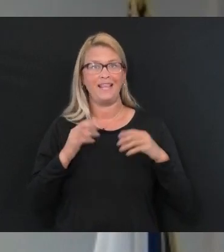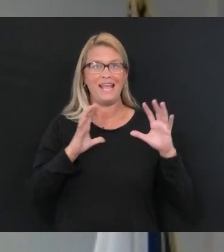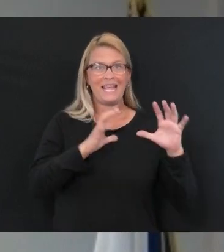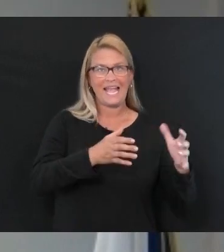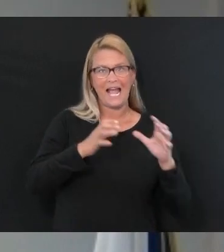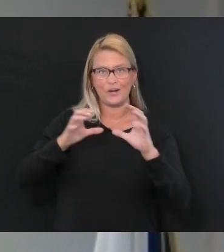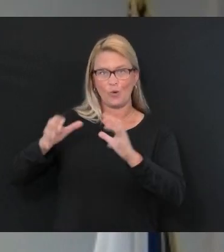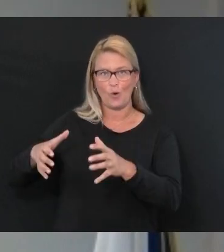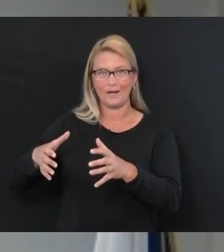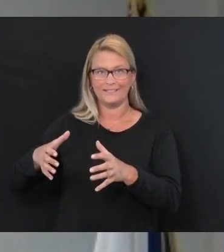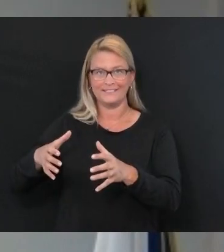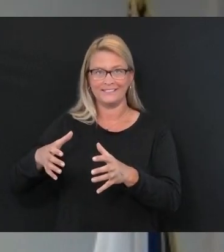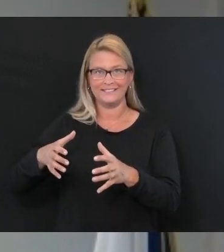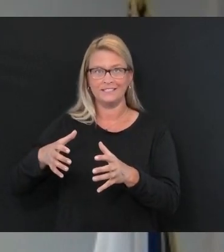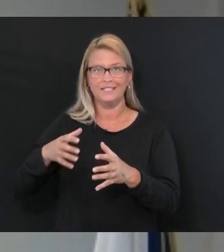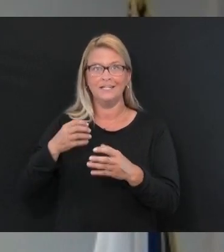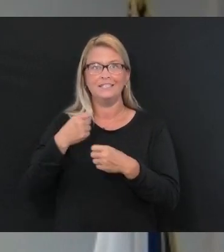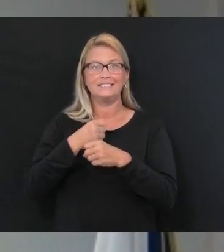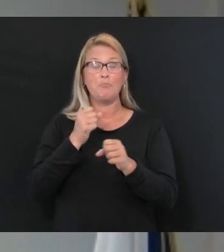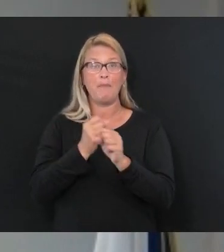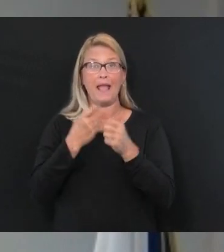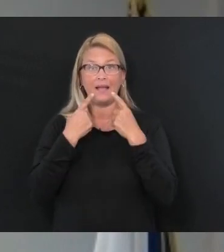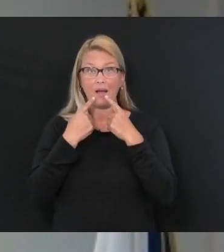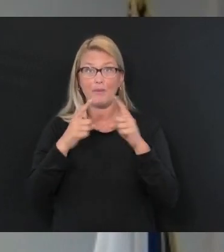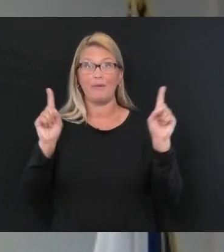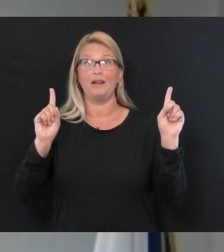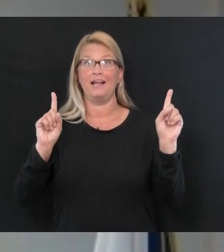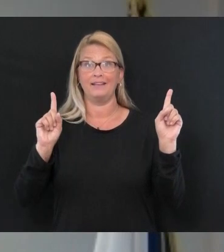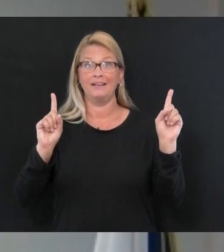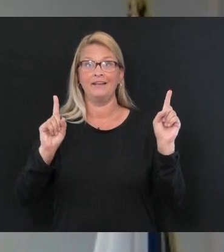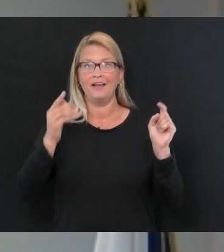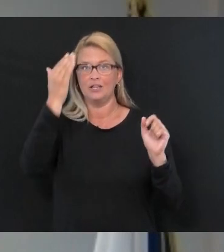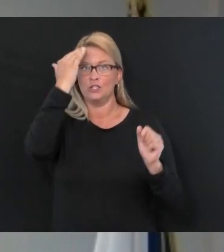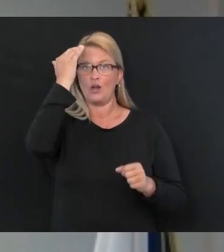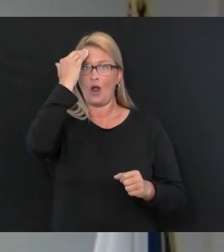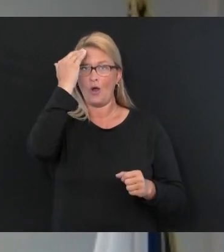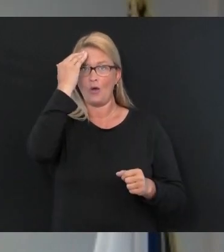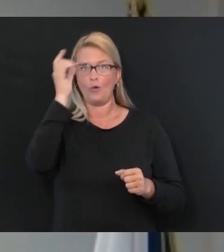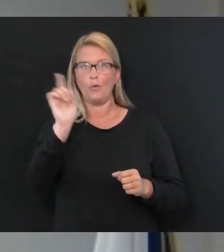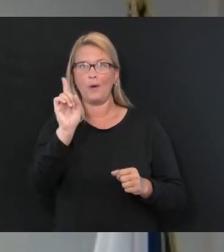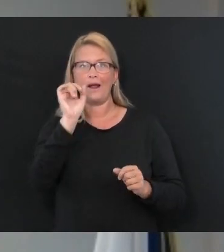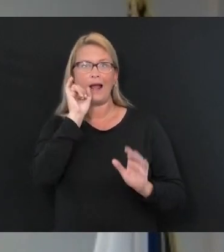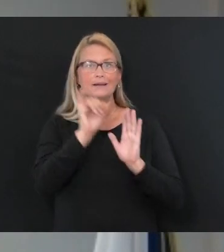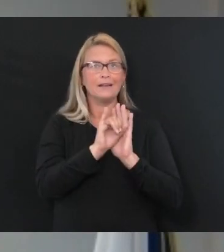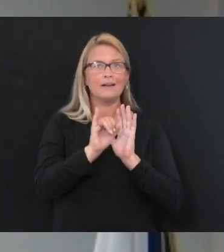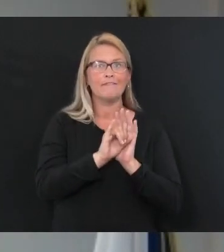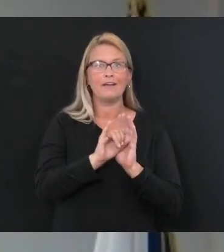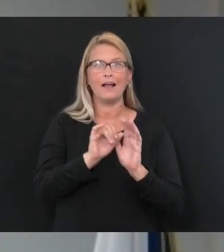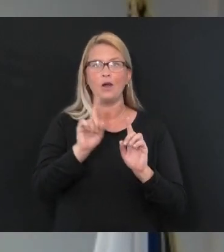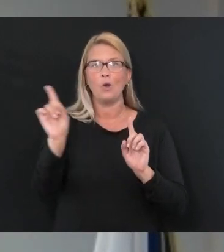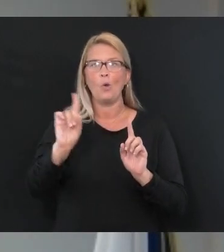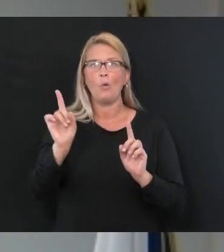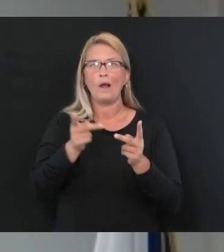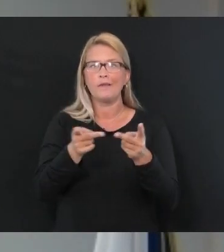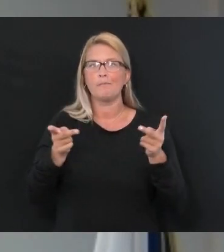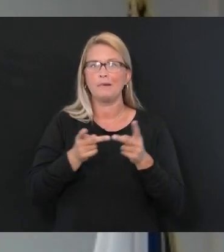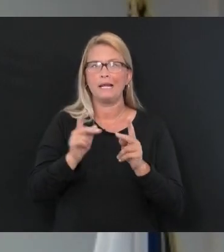to make public with regard to identification of the outbreaks and the type of outbreaks it